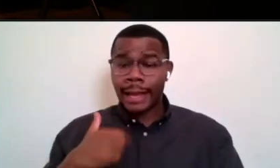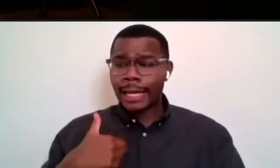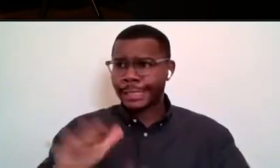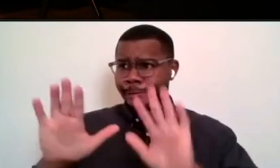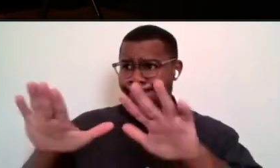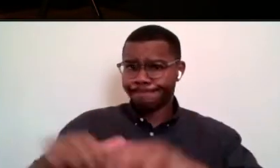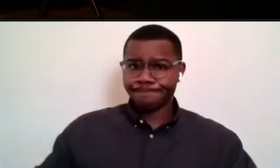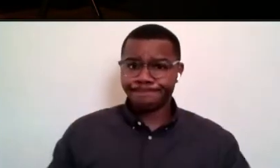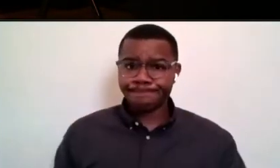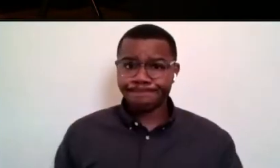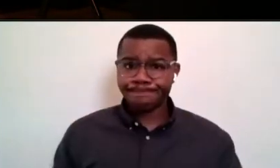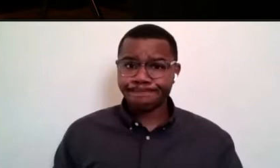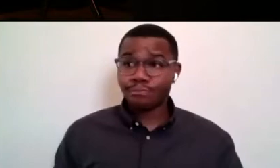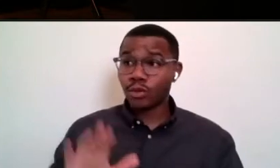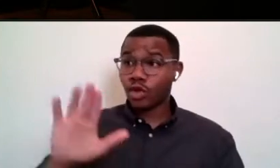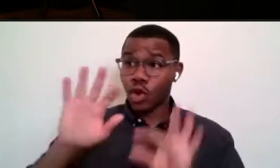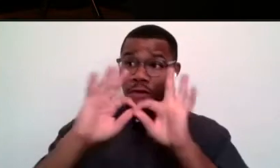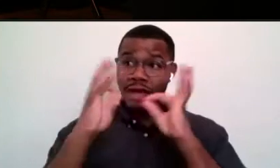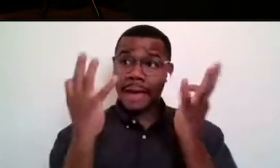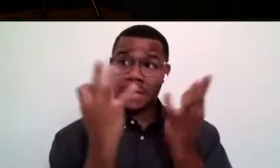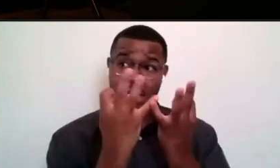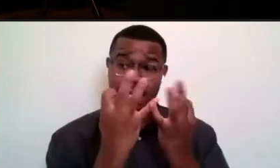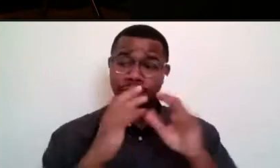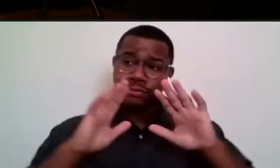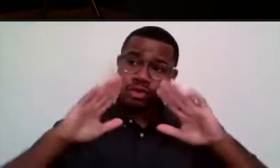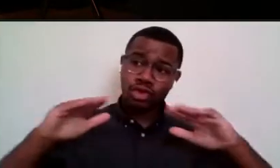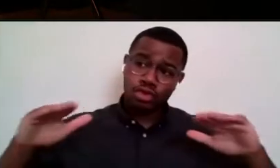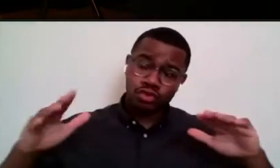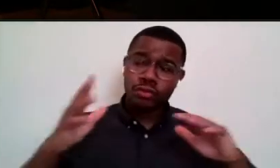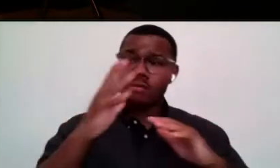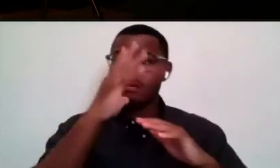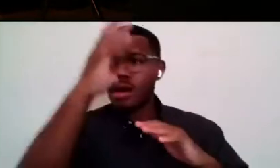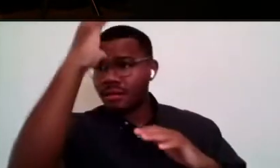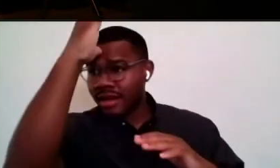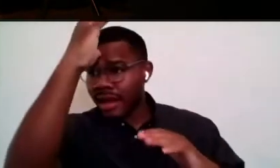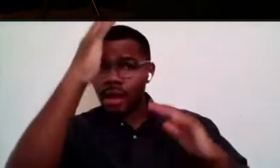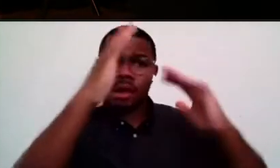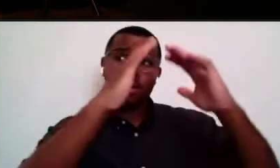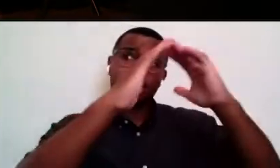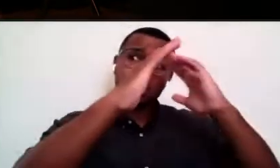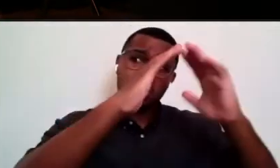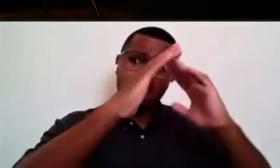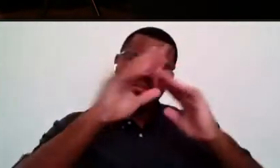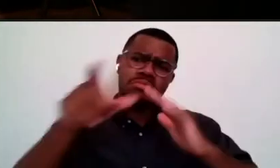our children. We're going to write letters to our community. We're going to ask forgiveness.